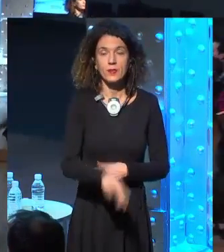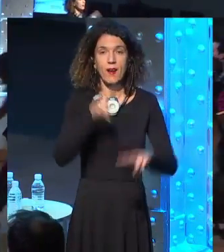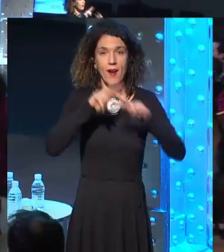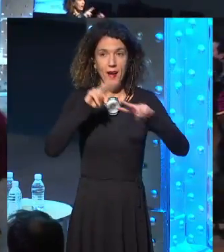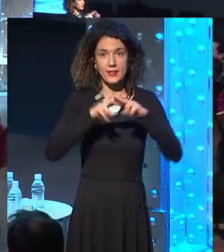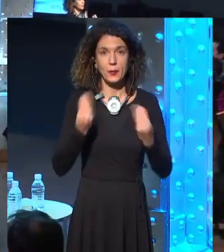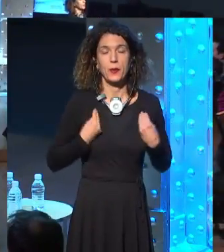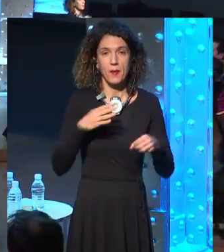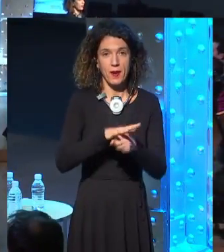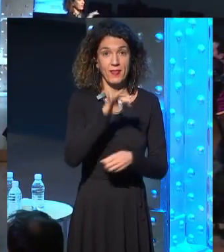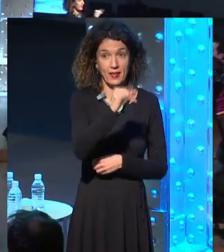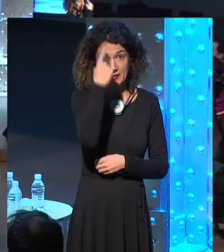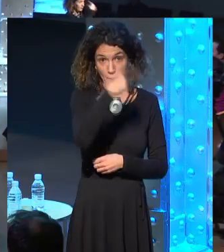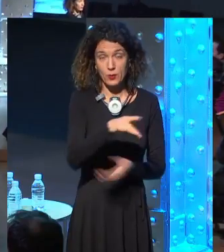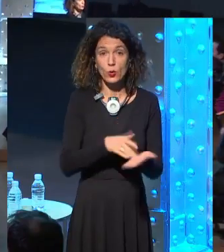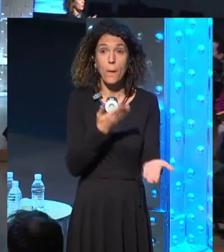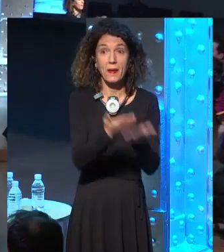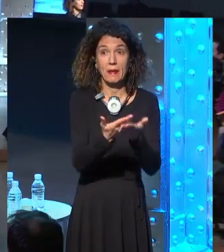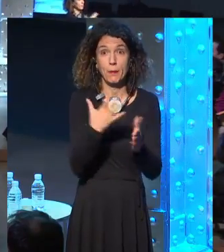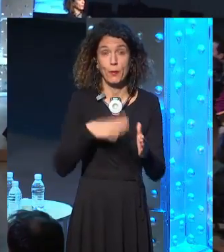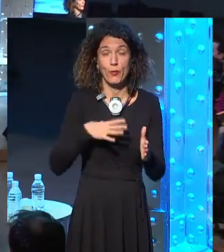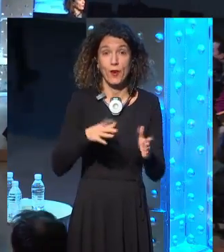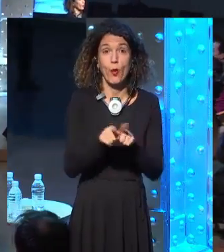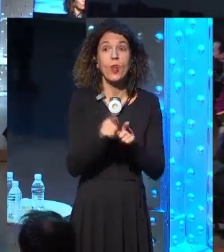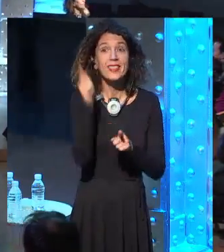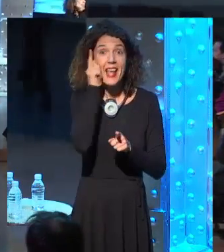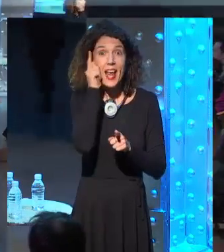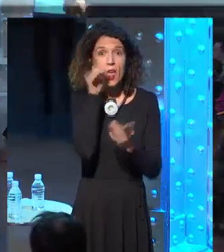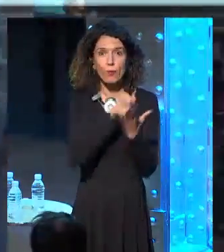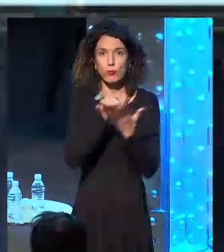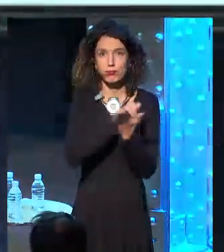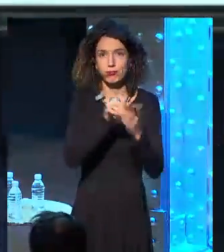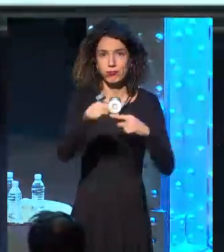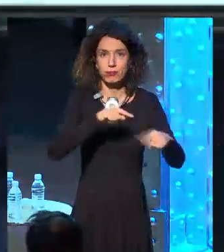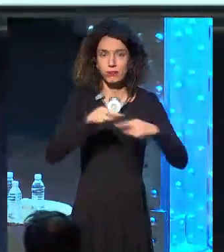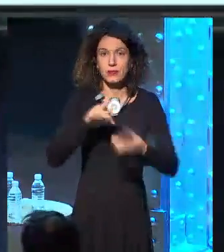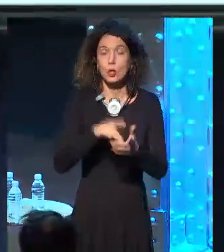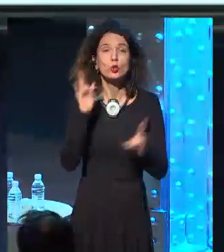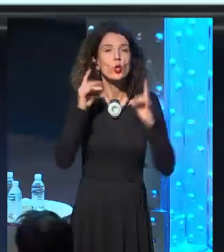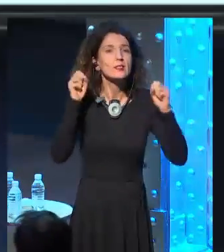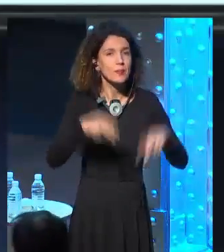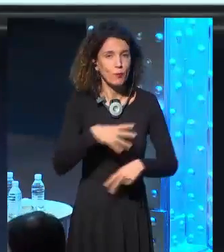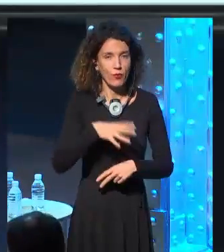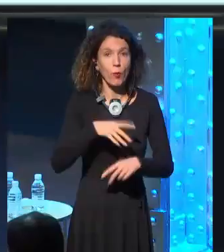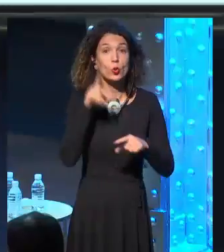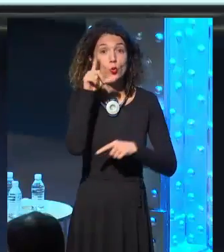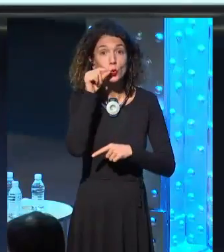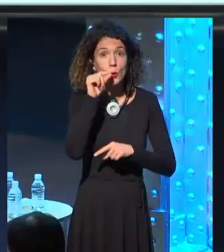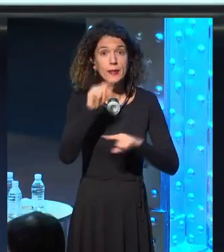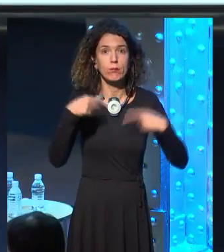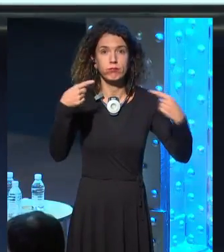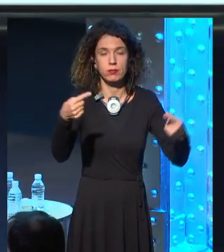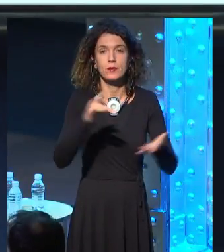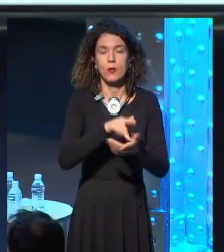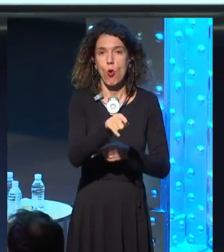know that we are in the Espacio Fundación Telefónica, and I'm going to ask you all to bring out your mobile